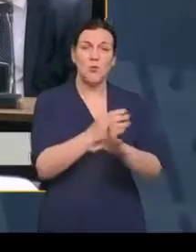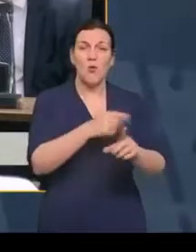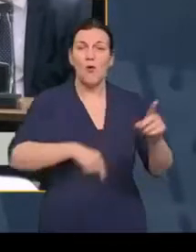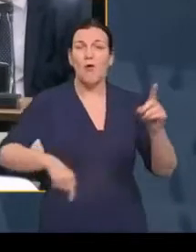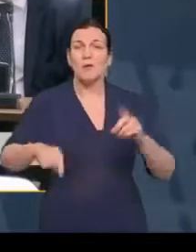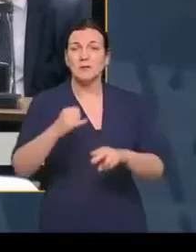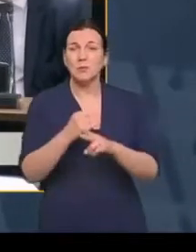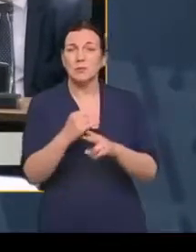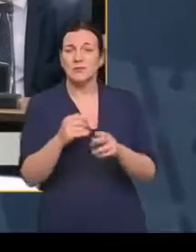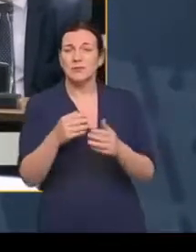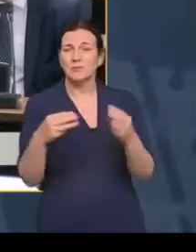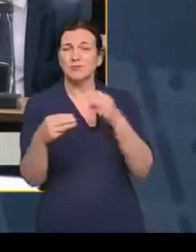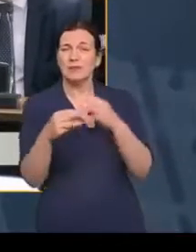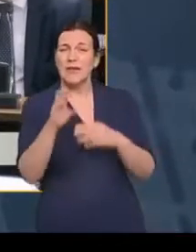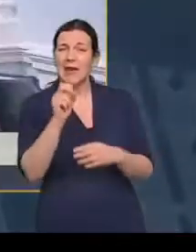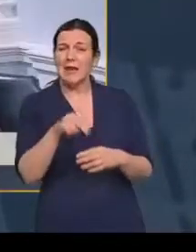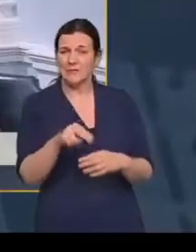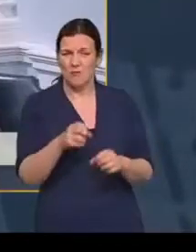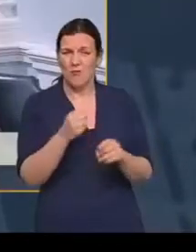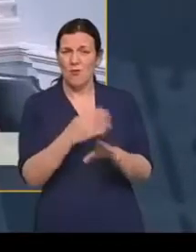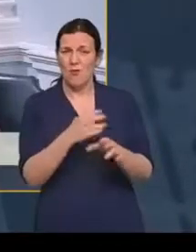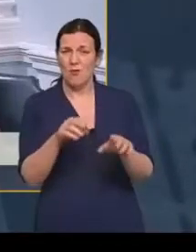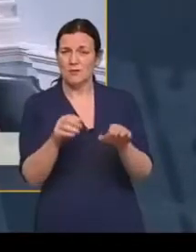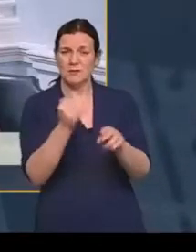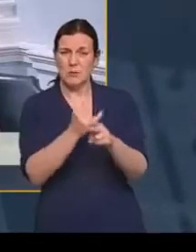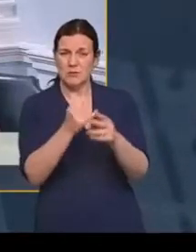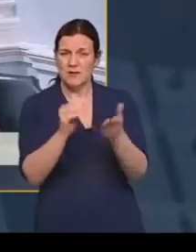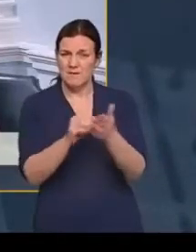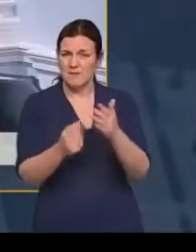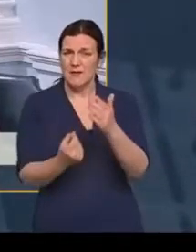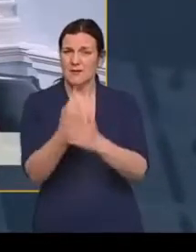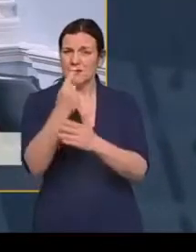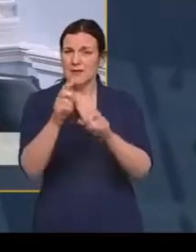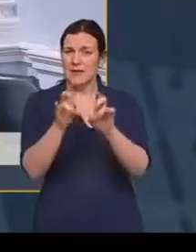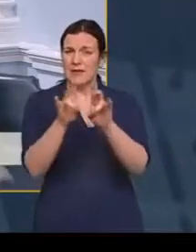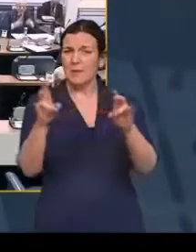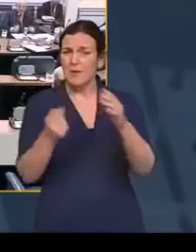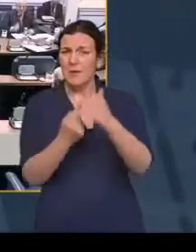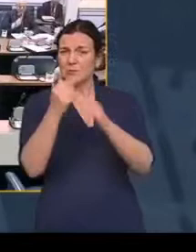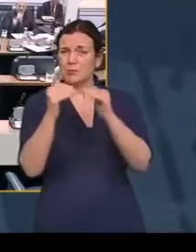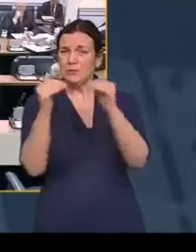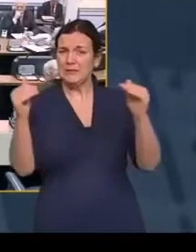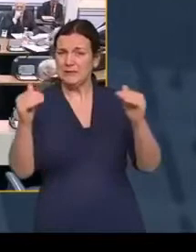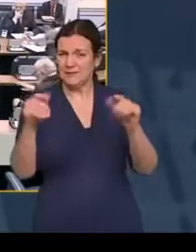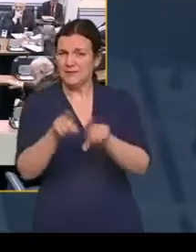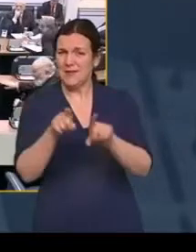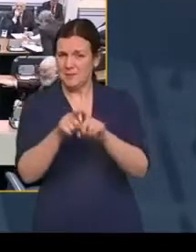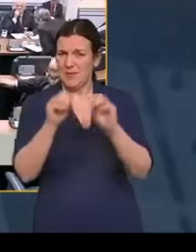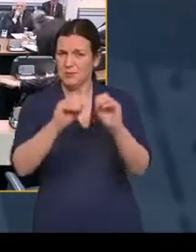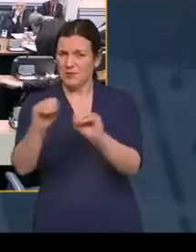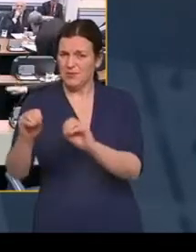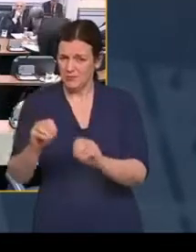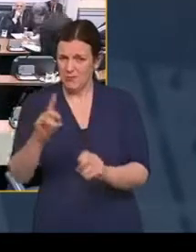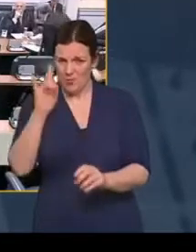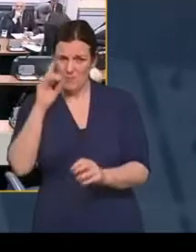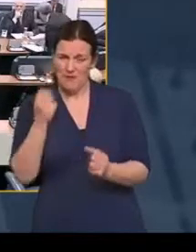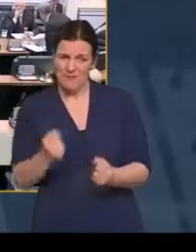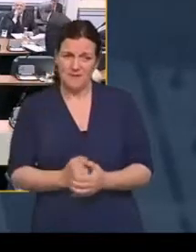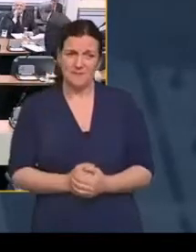all schools, and all schools get equality opportunity through education. Senator O'Donnell.